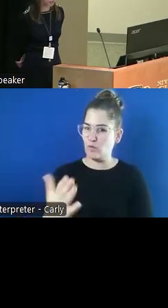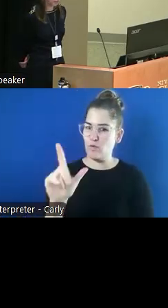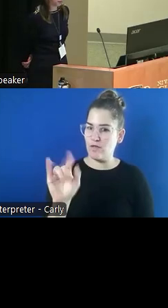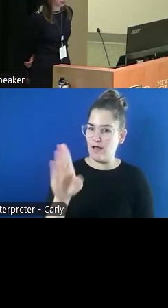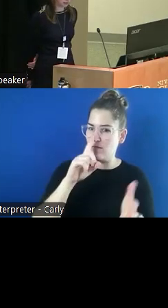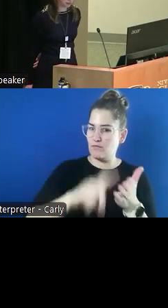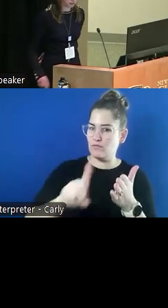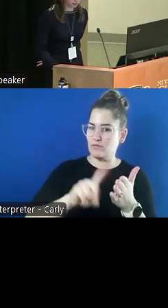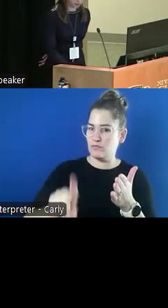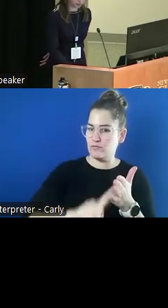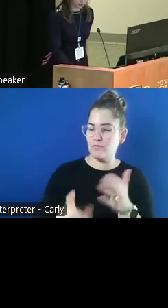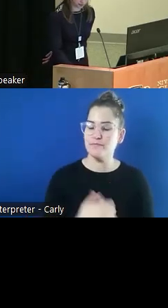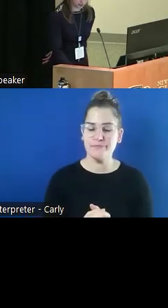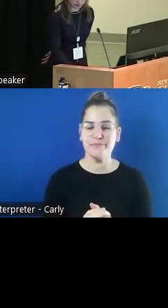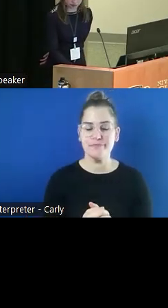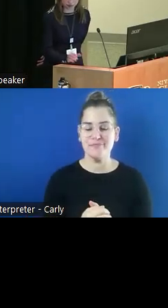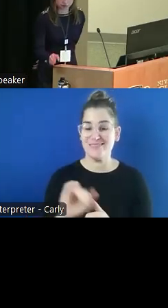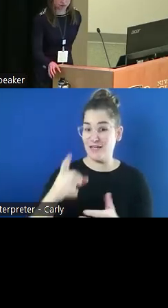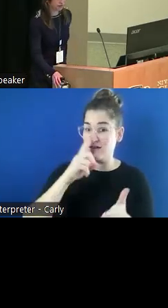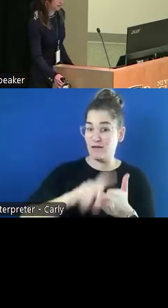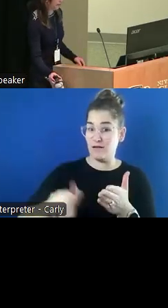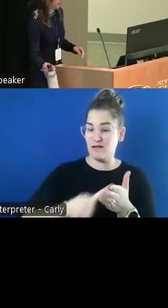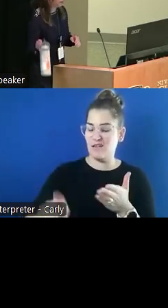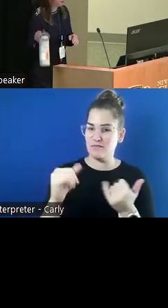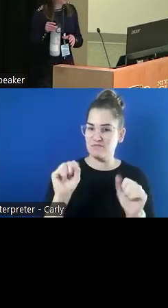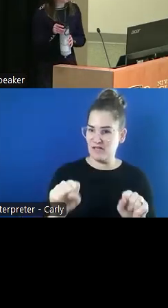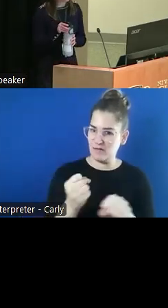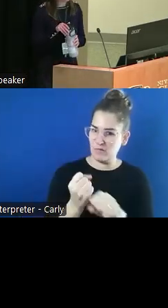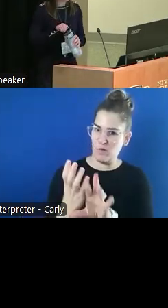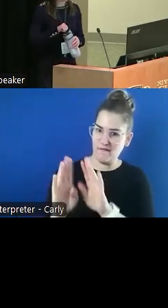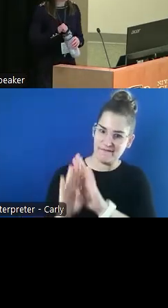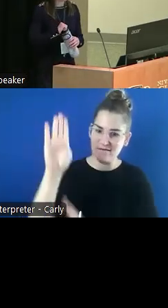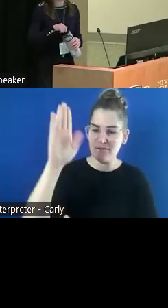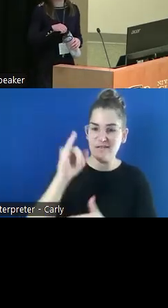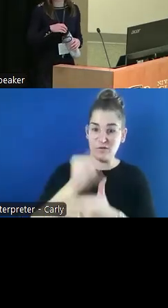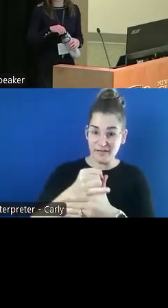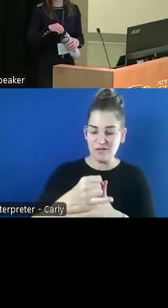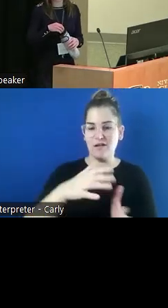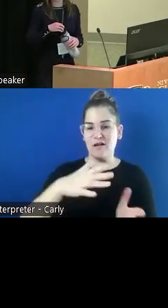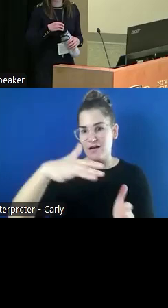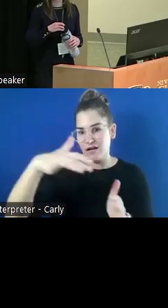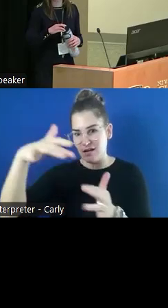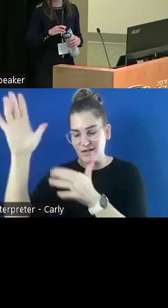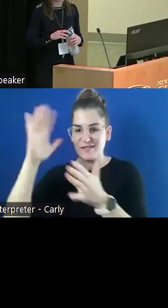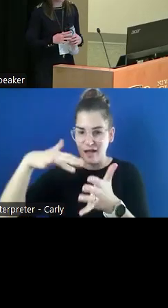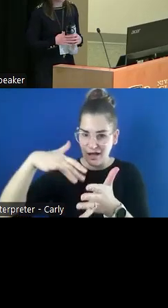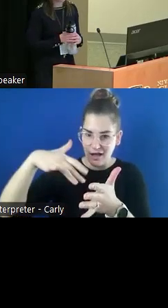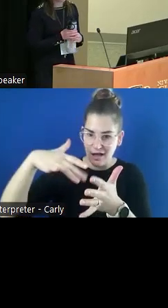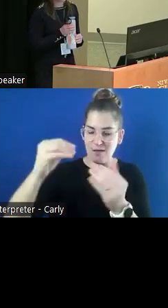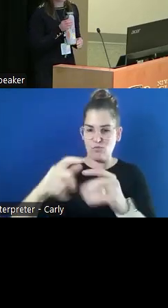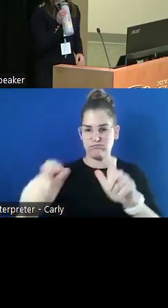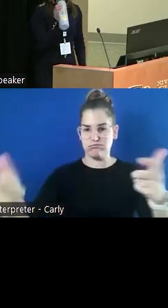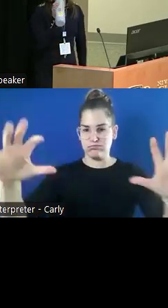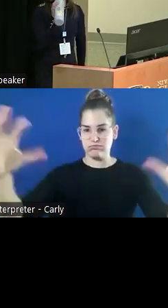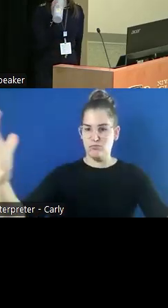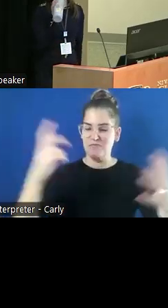research, which can then be led to develop an intervention, which can then be eventually studied in a large clinical